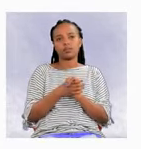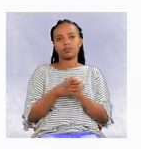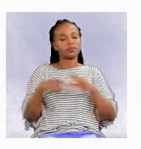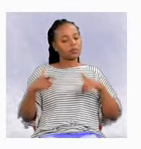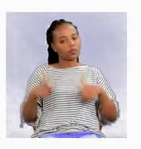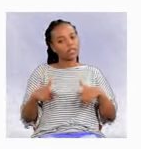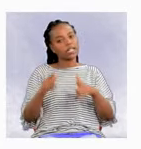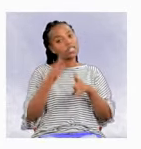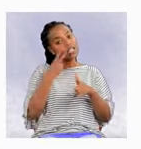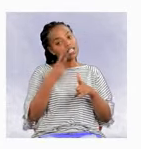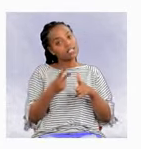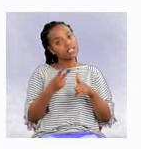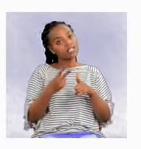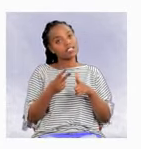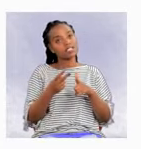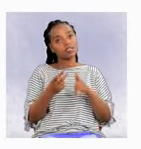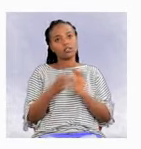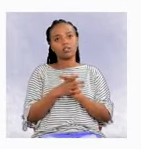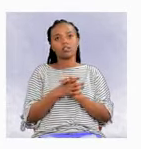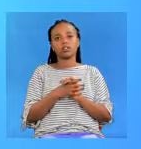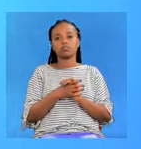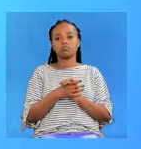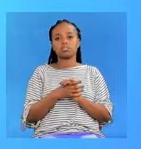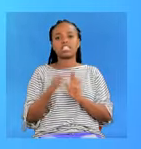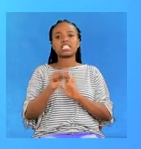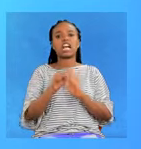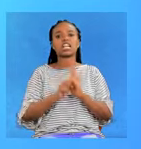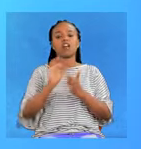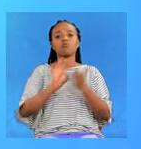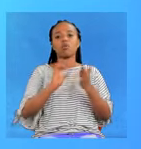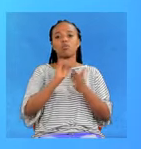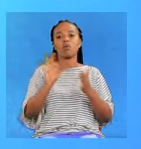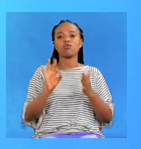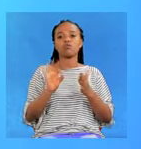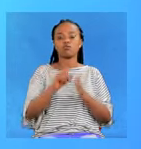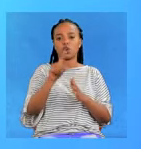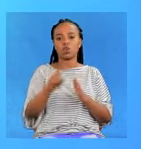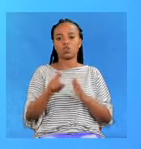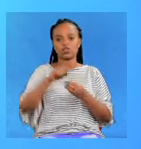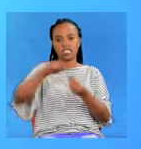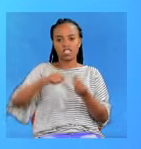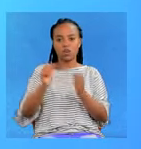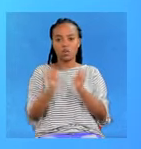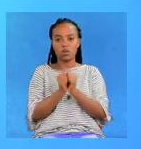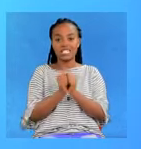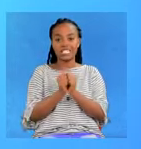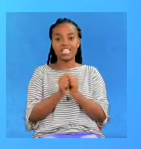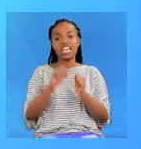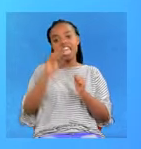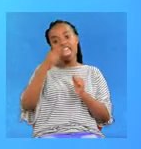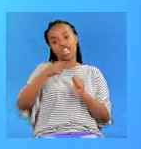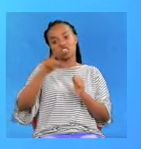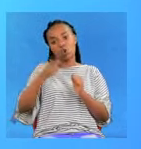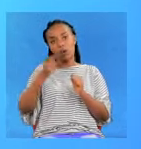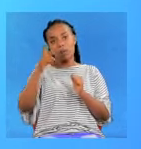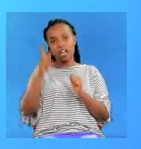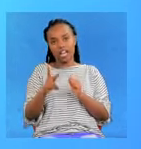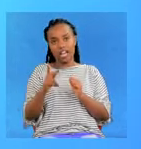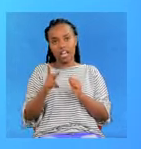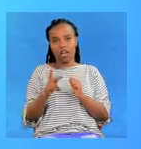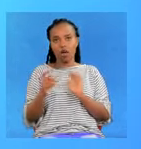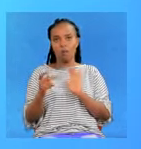let's see the standard form of equation of a circle with center h comma k and radius